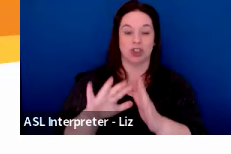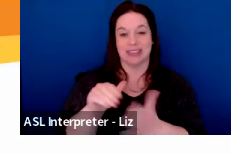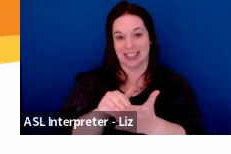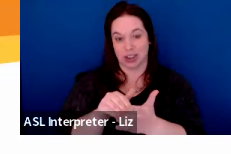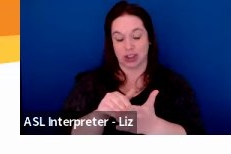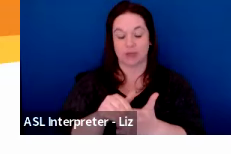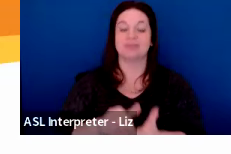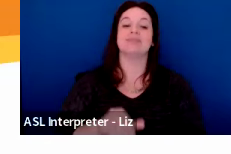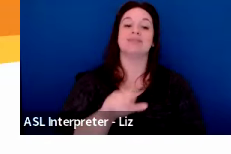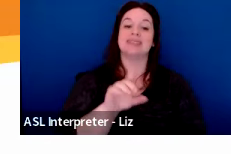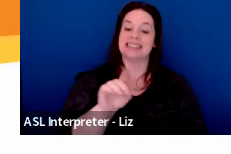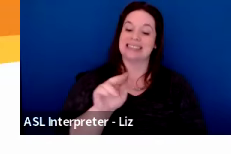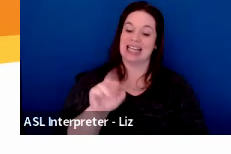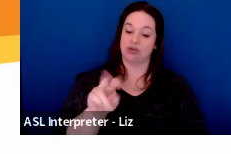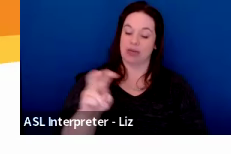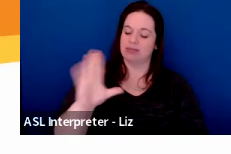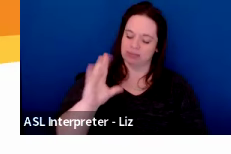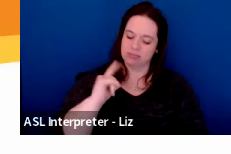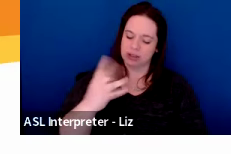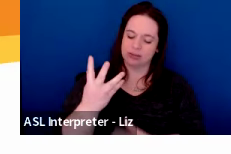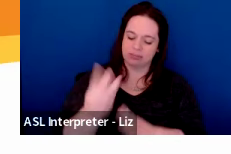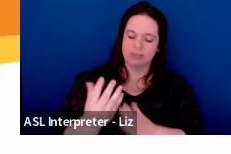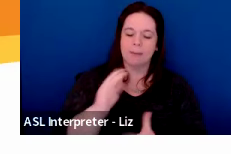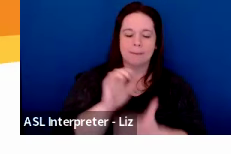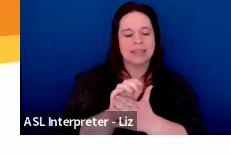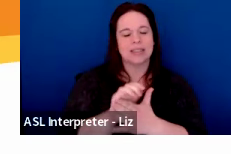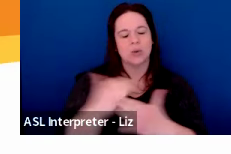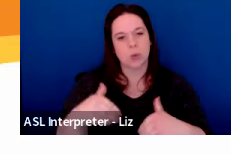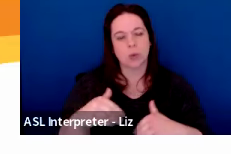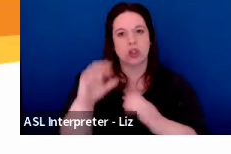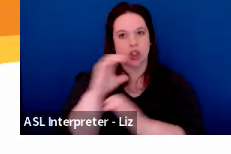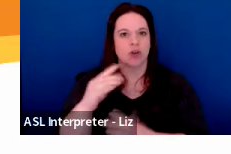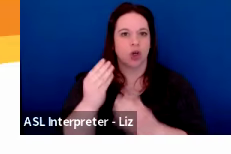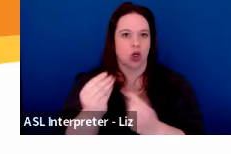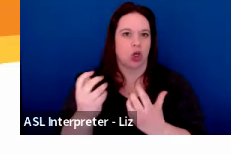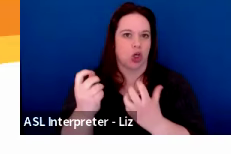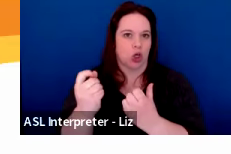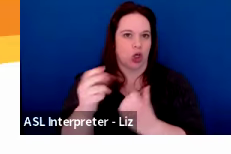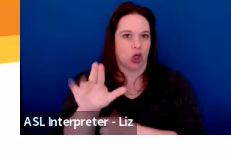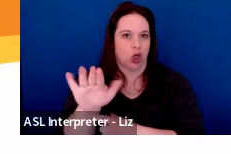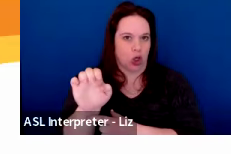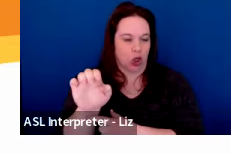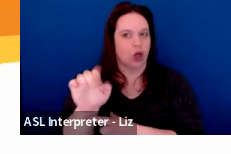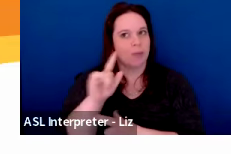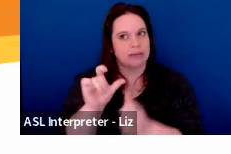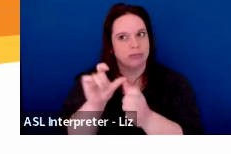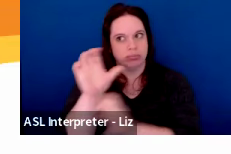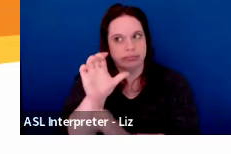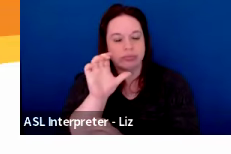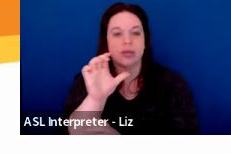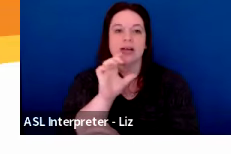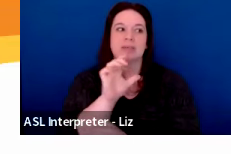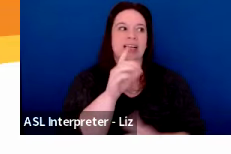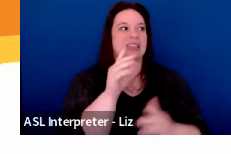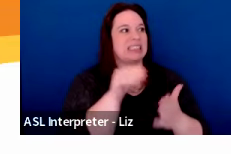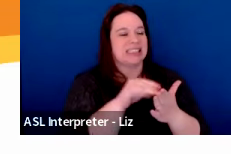Dana Reeve believed deeply that while the search for a cure must continue, thousands of people living with paralysis deserve the